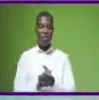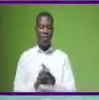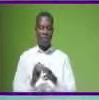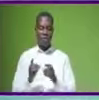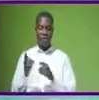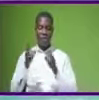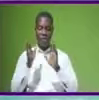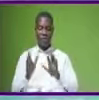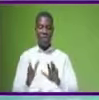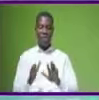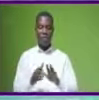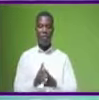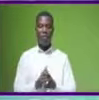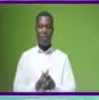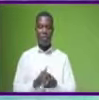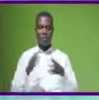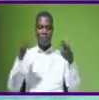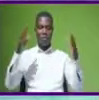Ono.